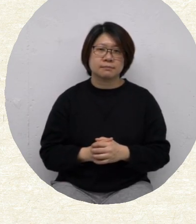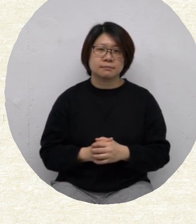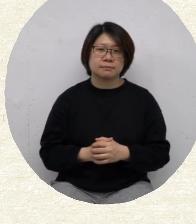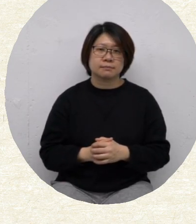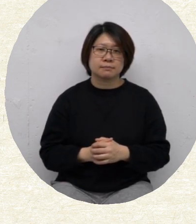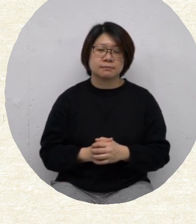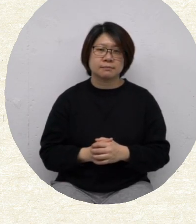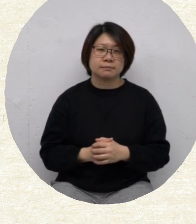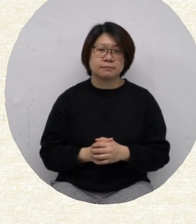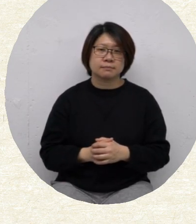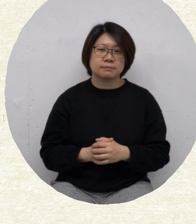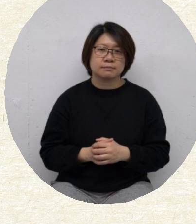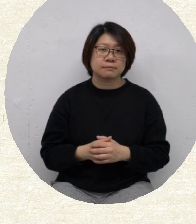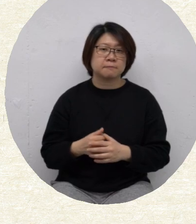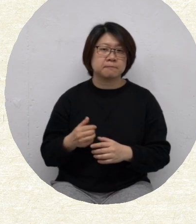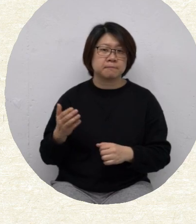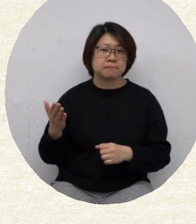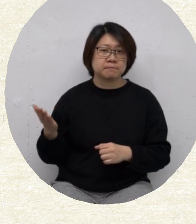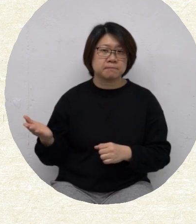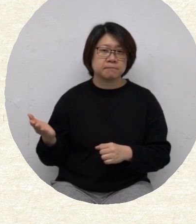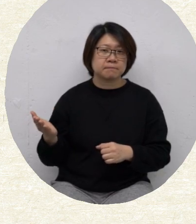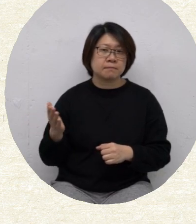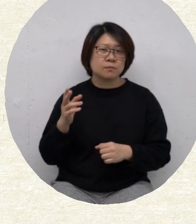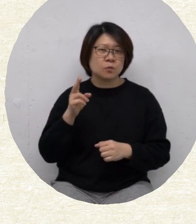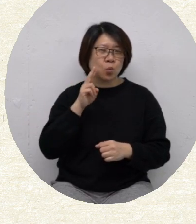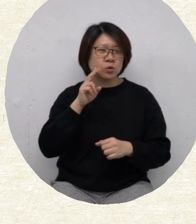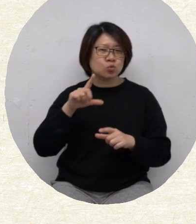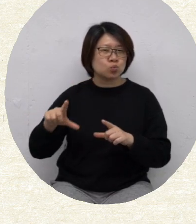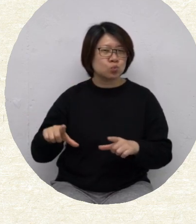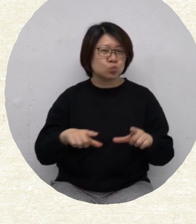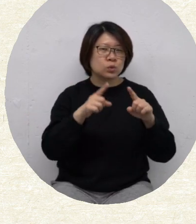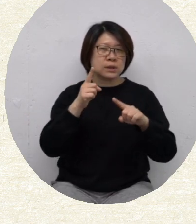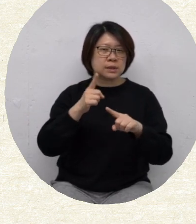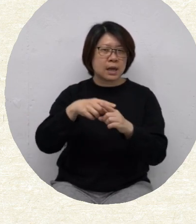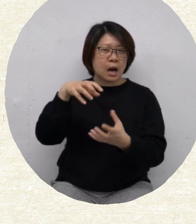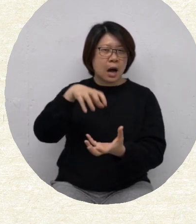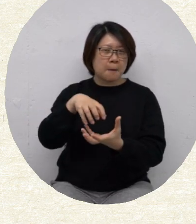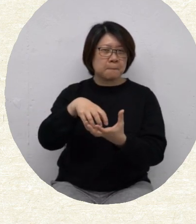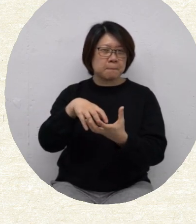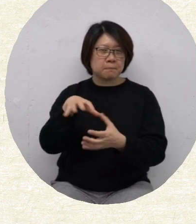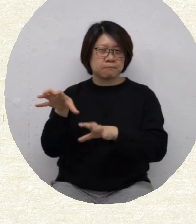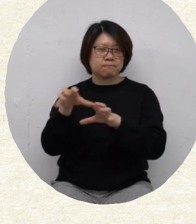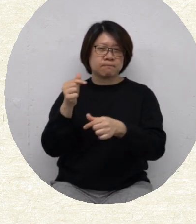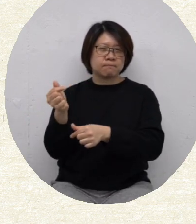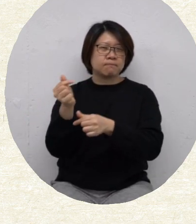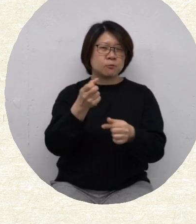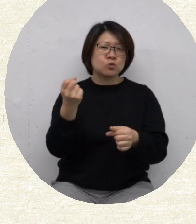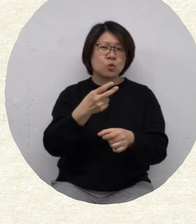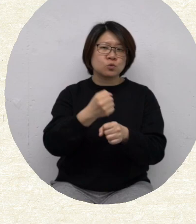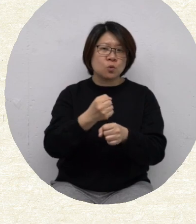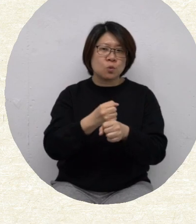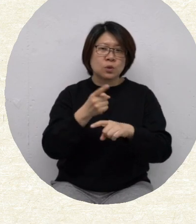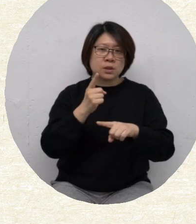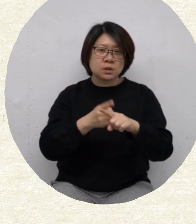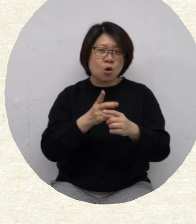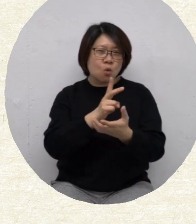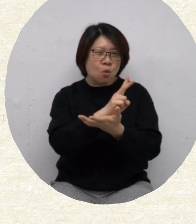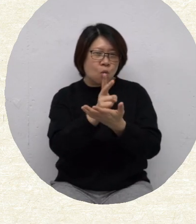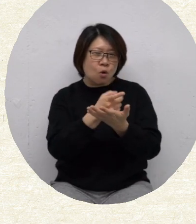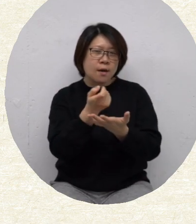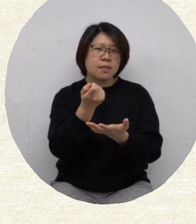And here's how that bag is used with the styrofoam takeout container inside, which is actually made of slip-cast